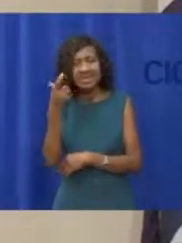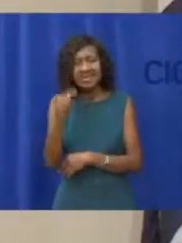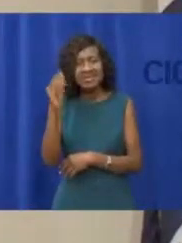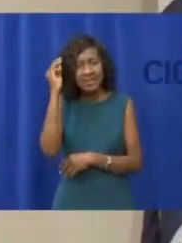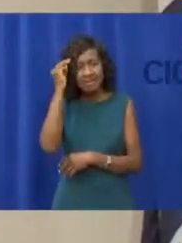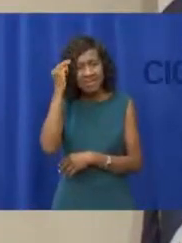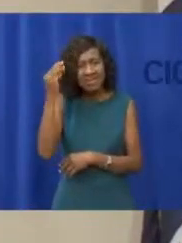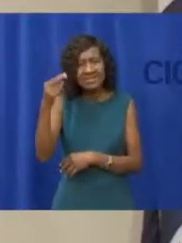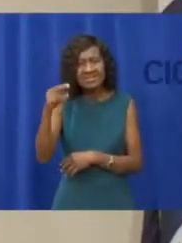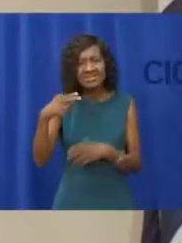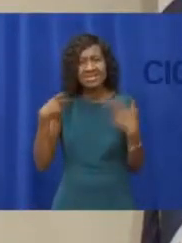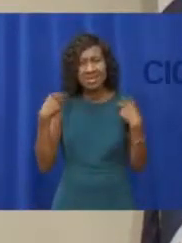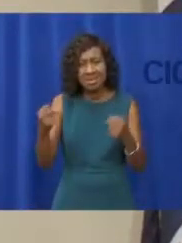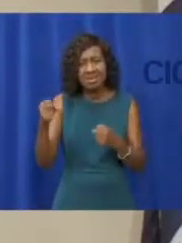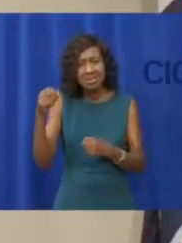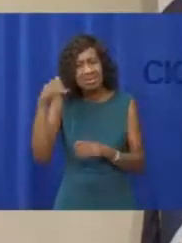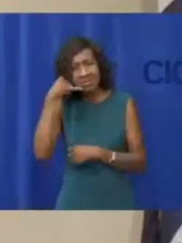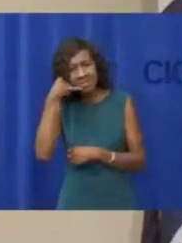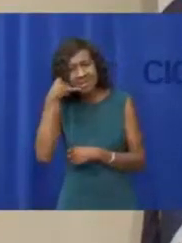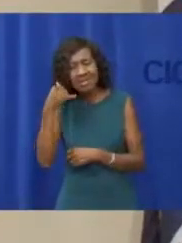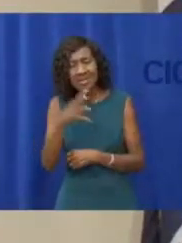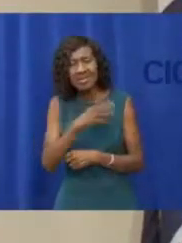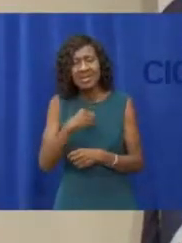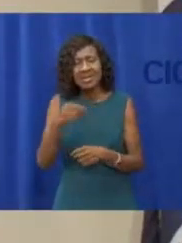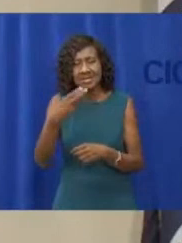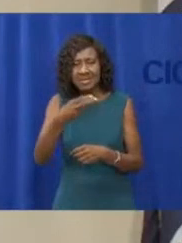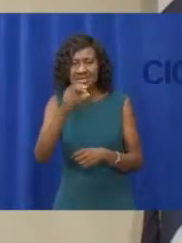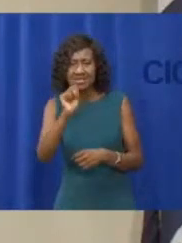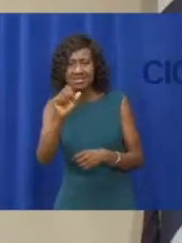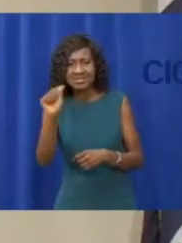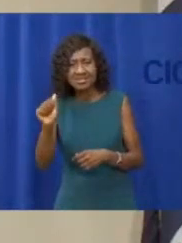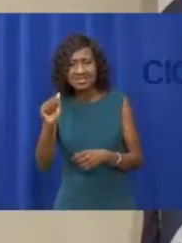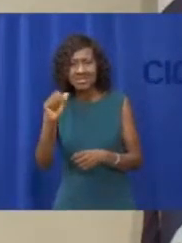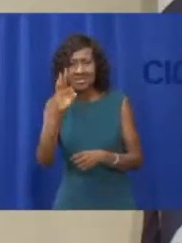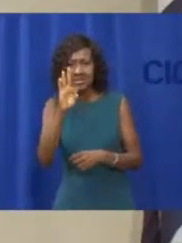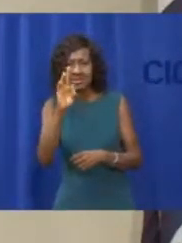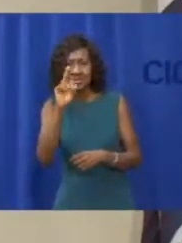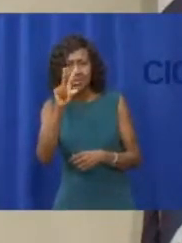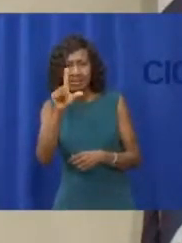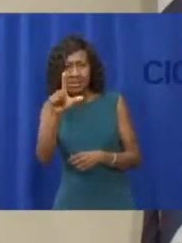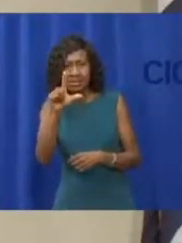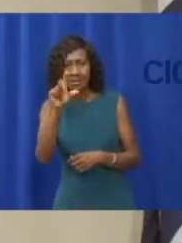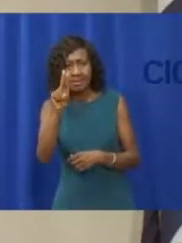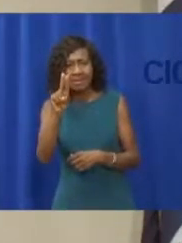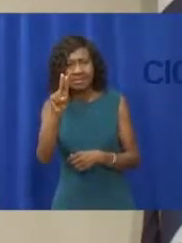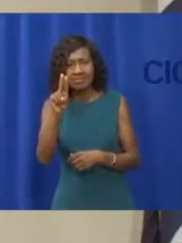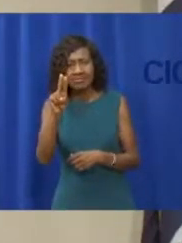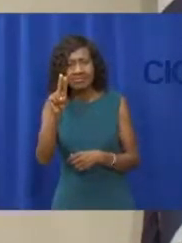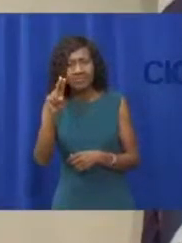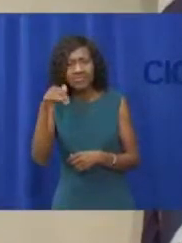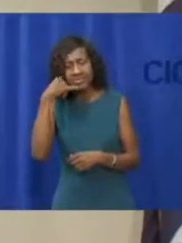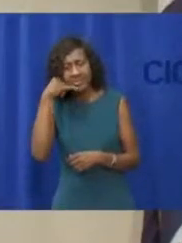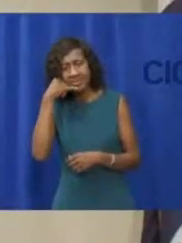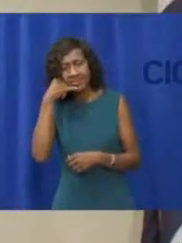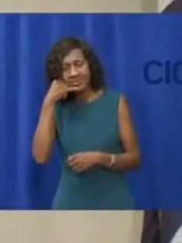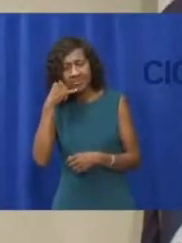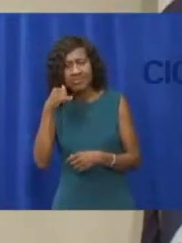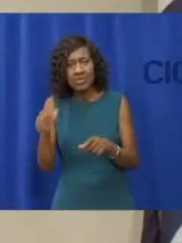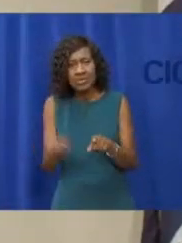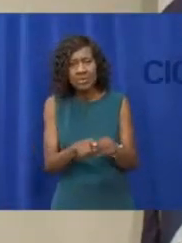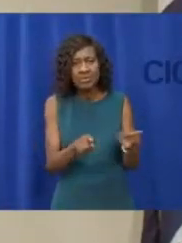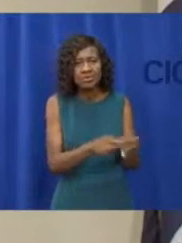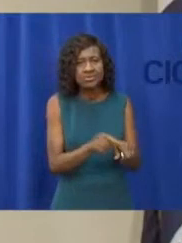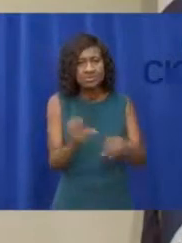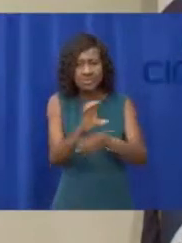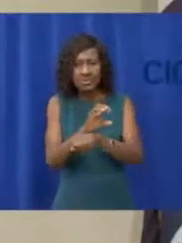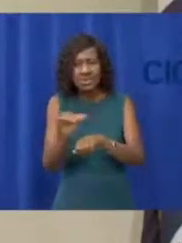Mental Health Helpline, and HSA's Flu Help Hotline. My thanks also to the Cayman Islands Crisis Centre, who